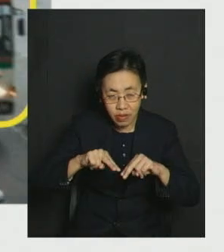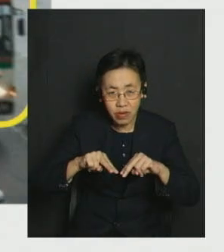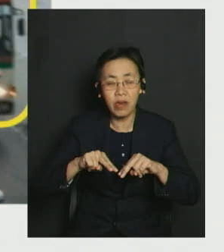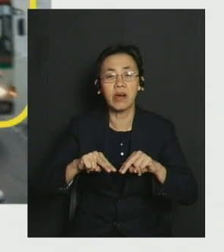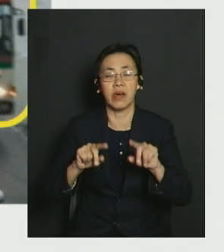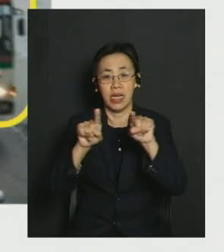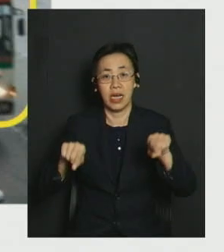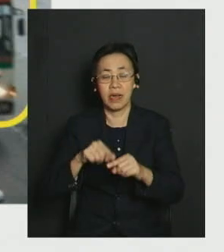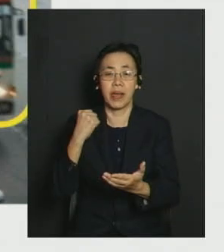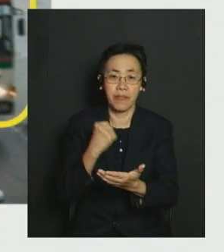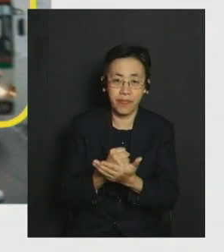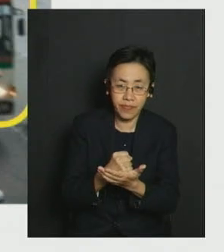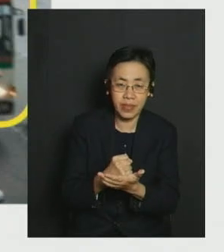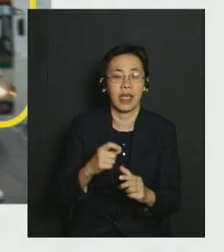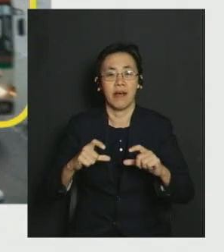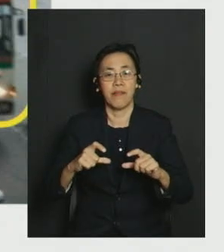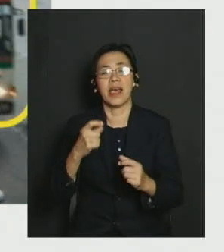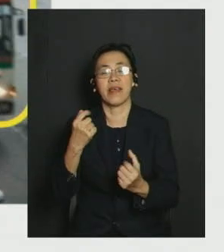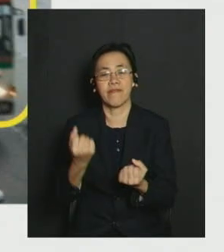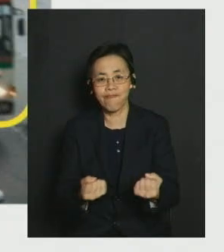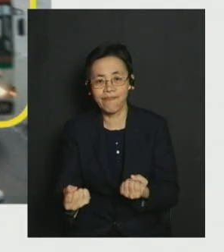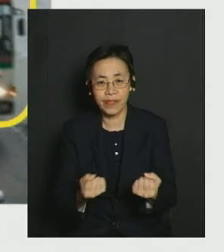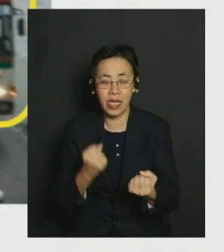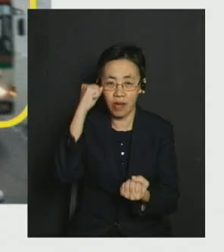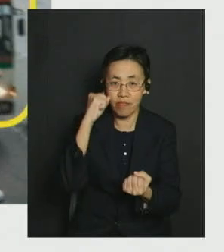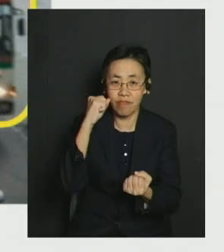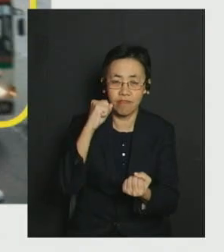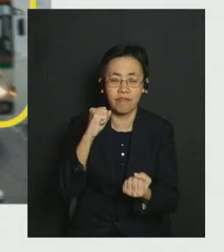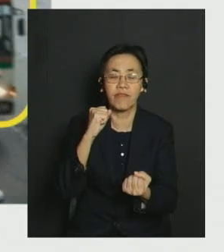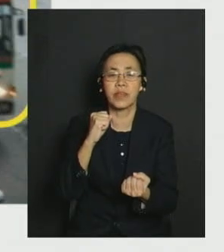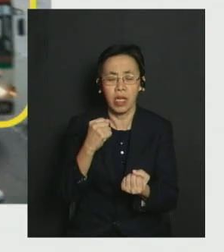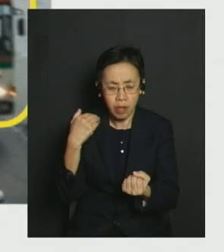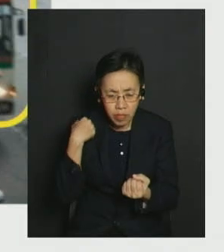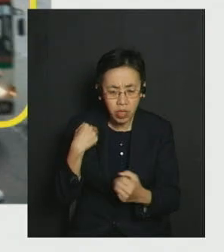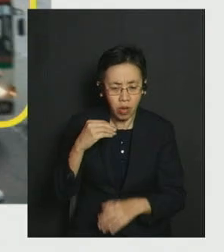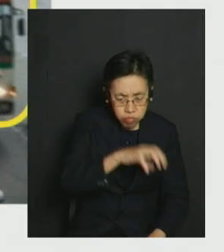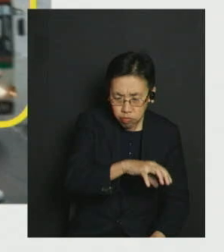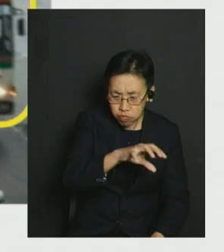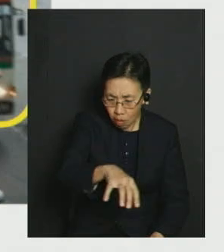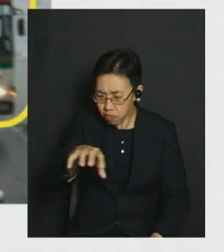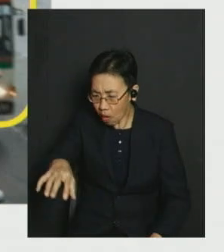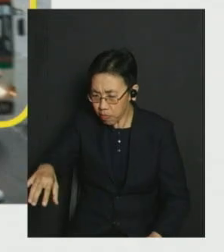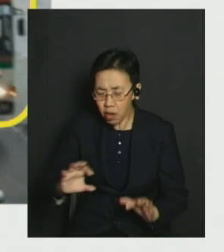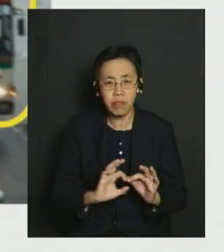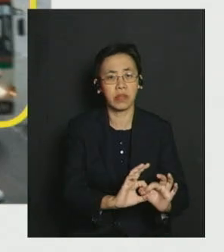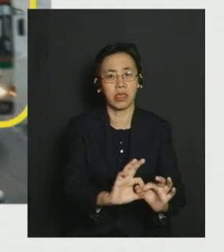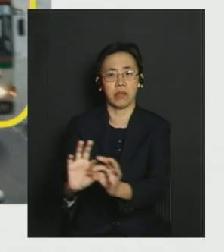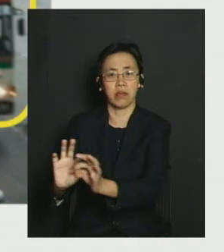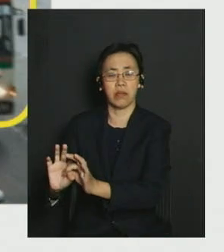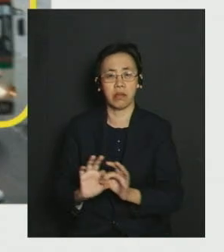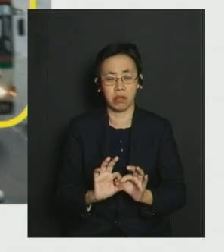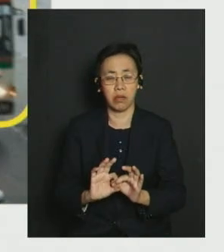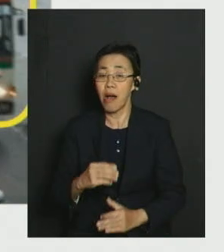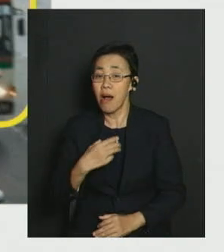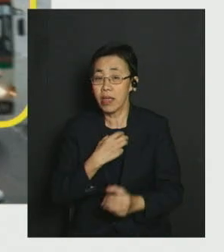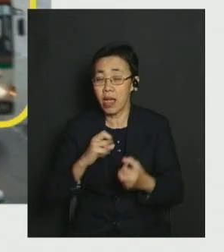authority to solve one issue. If you want to solve the traffic issue in Bangkok, you need to talk like more than